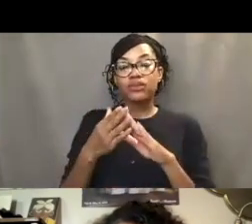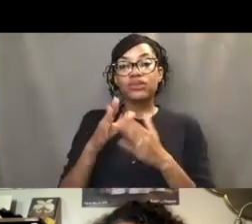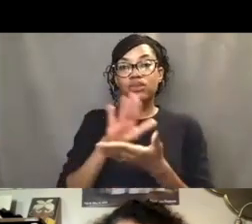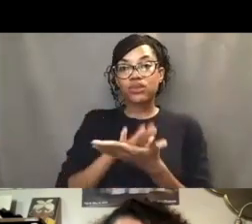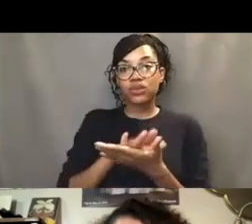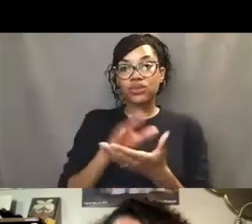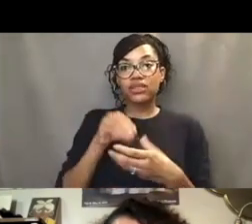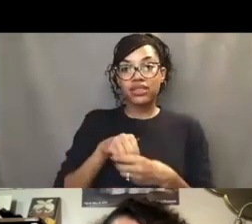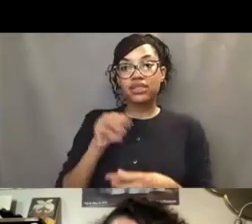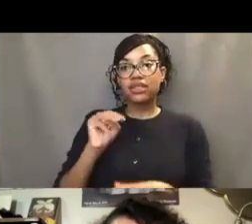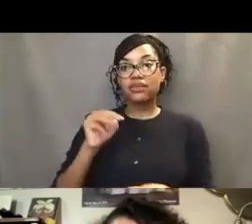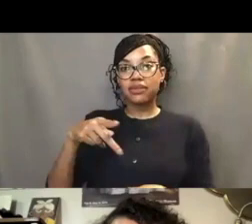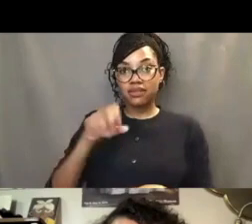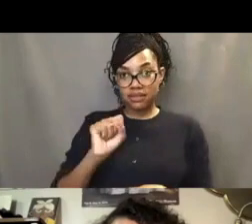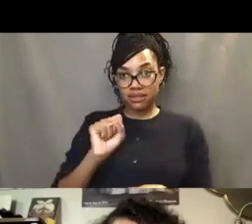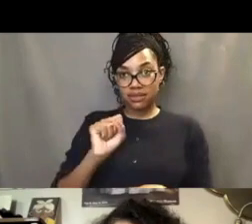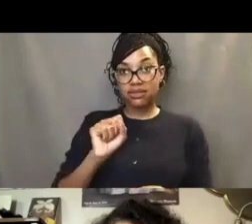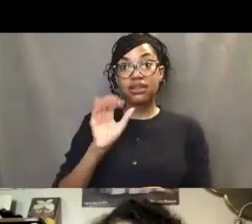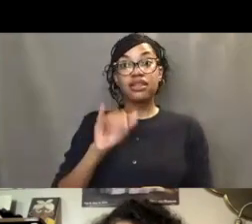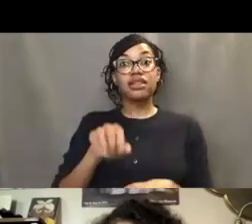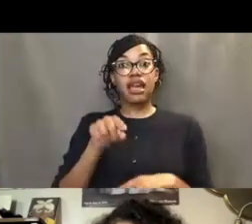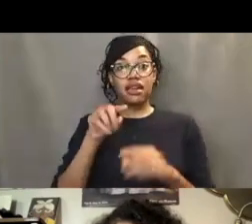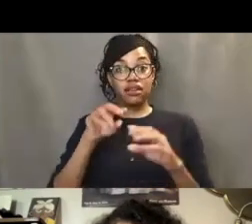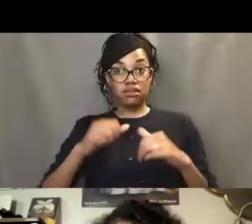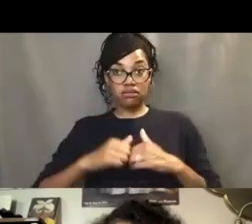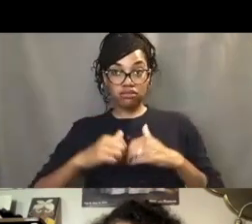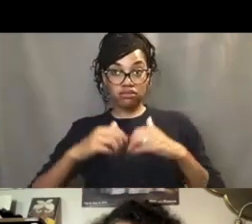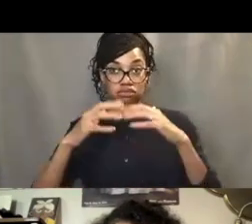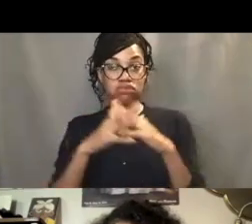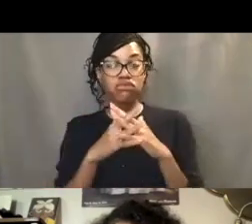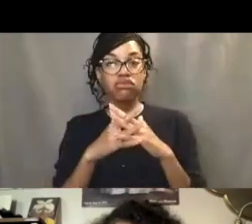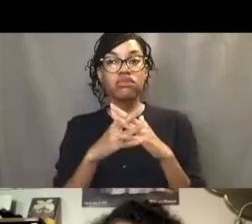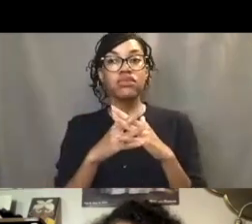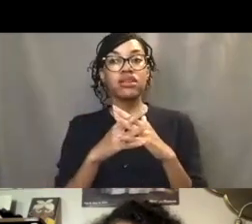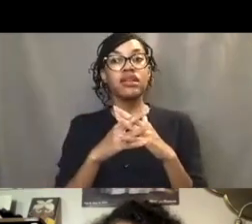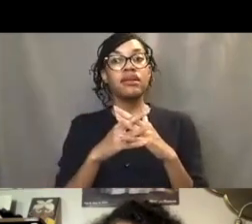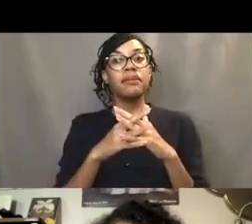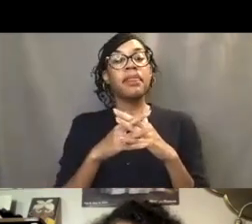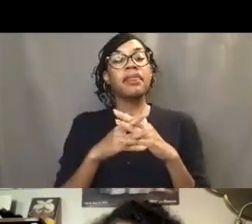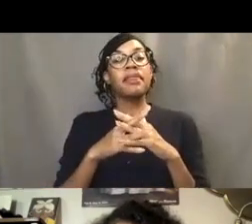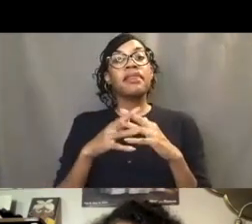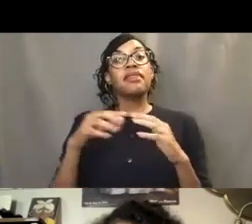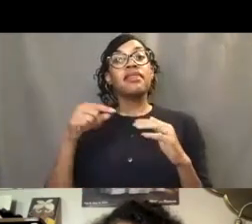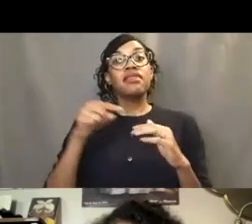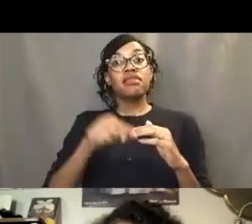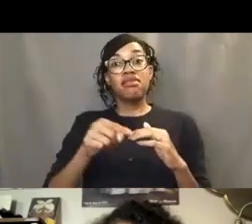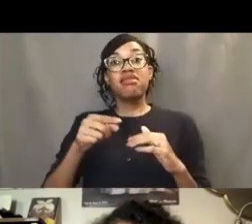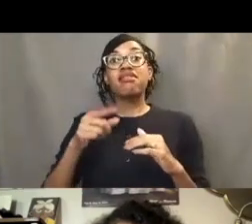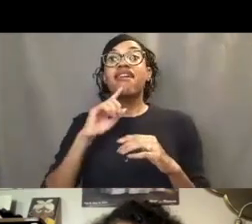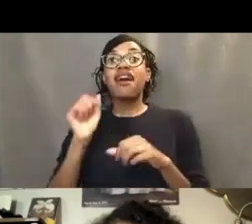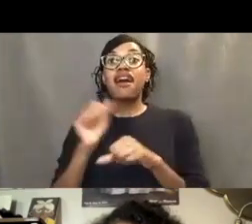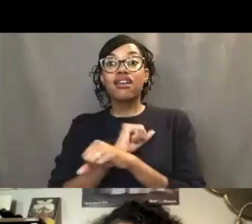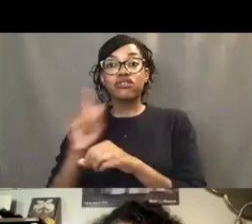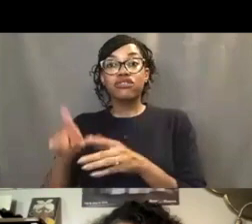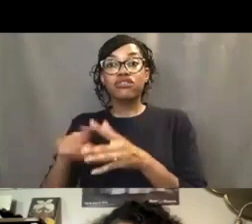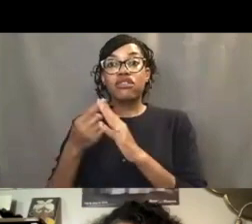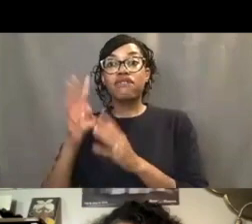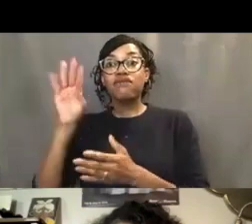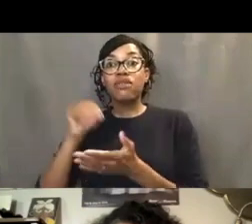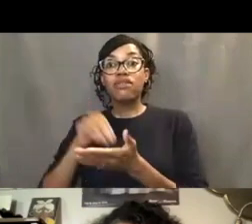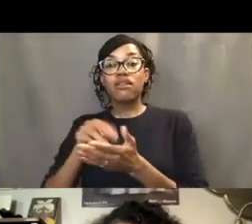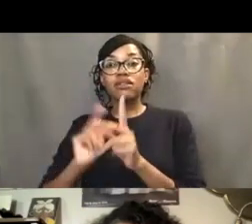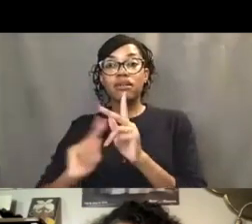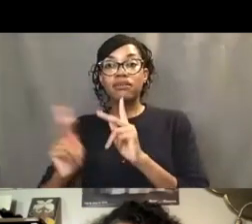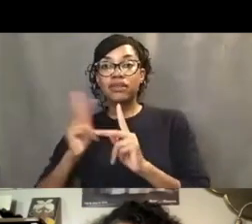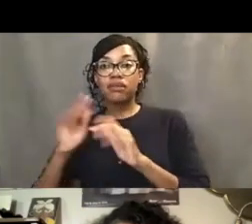That work put 4,000 people in the street in front of central office to fight budget cuts to classrooms and cuts that would